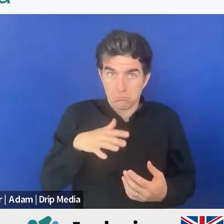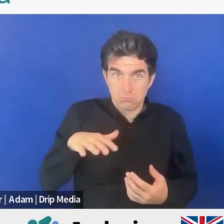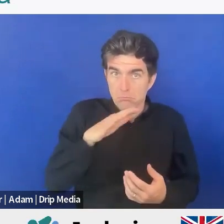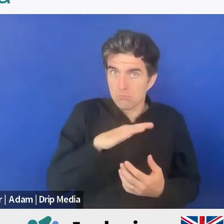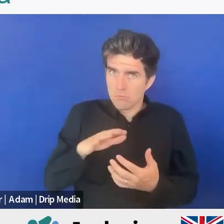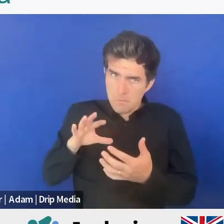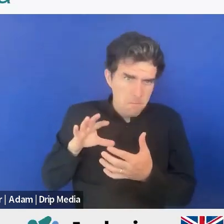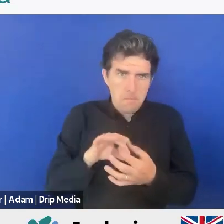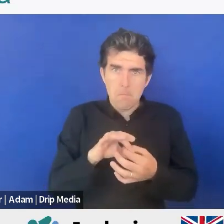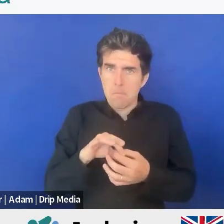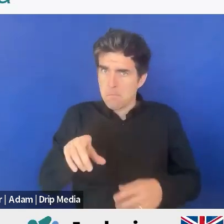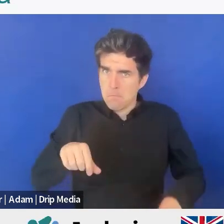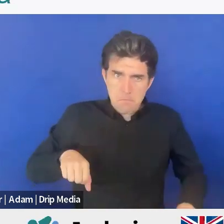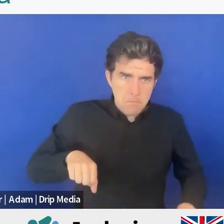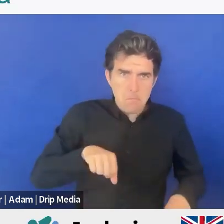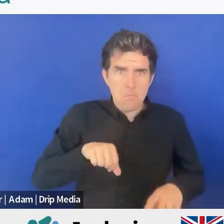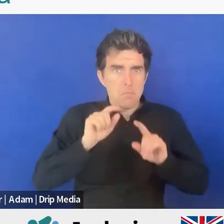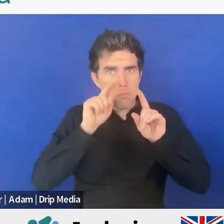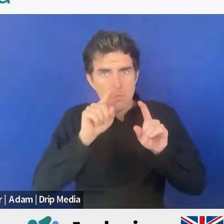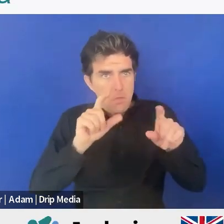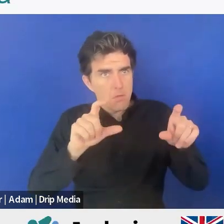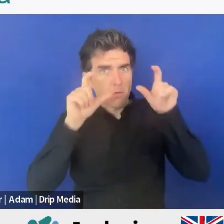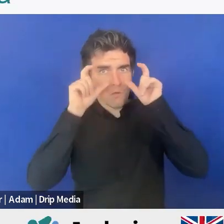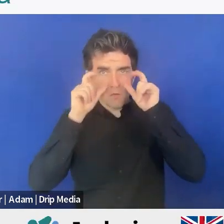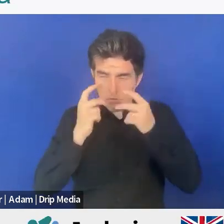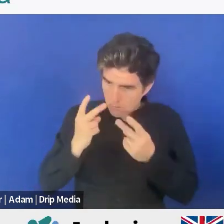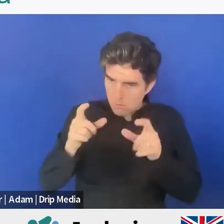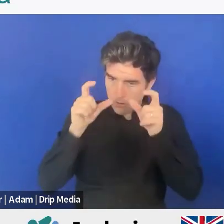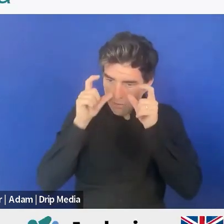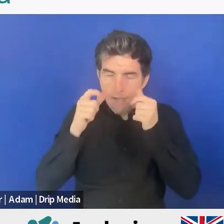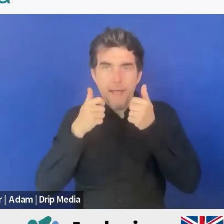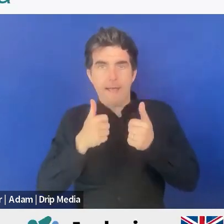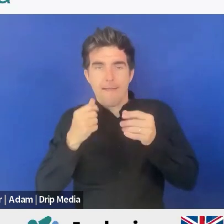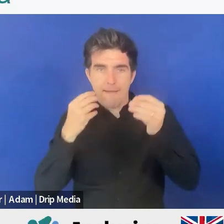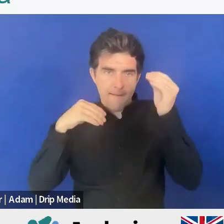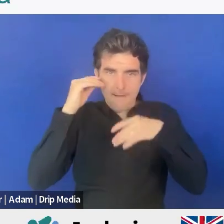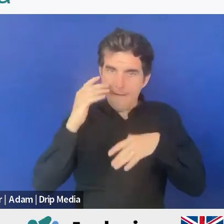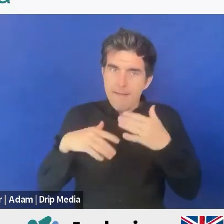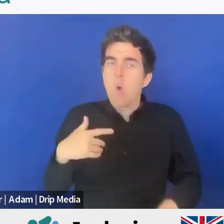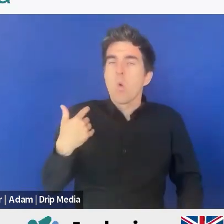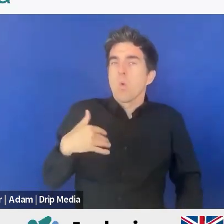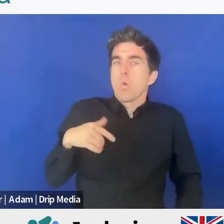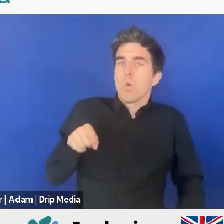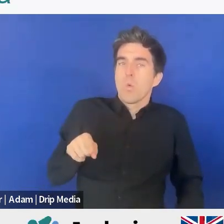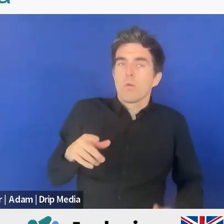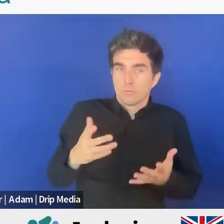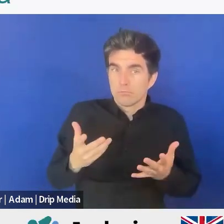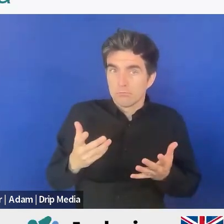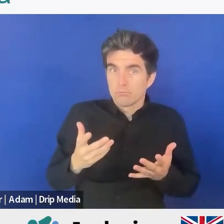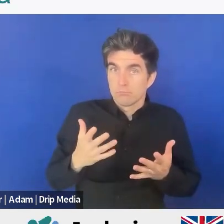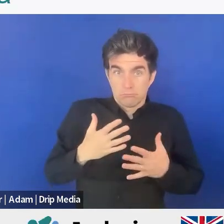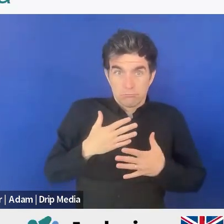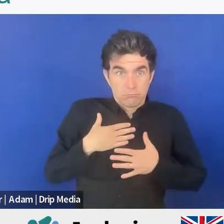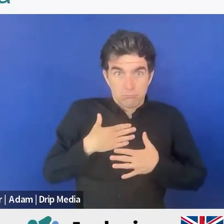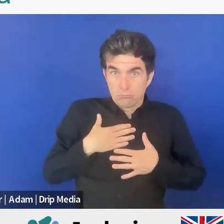along with visits the parents along with the head teacher for the to convince the parents